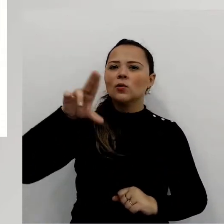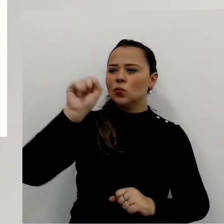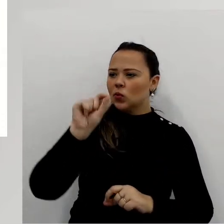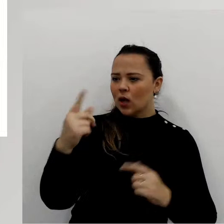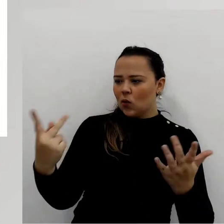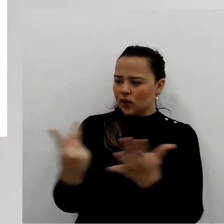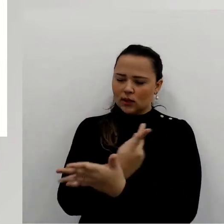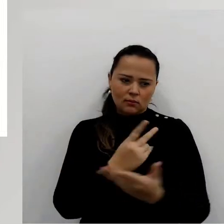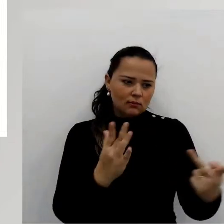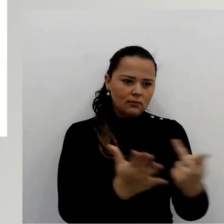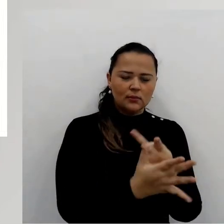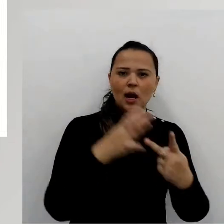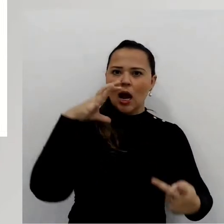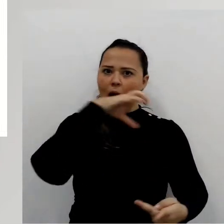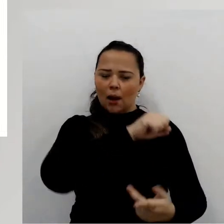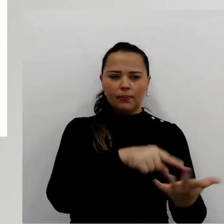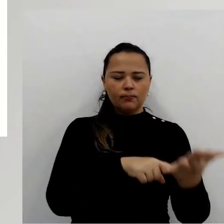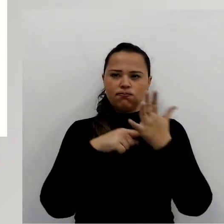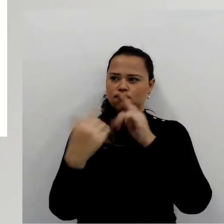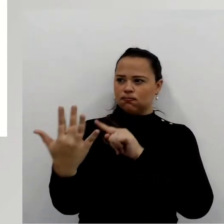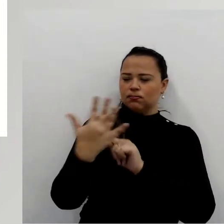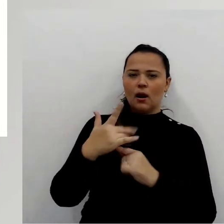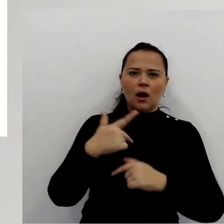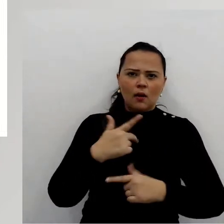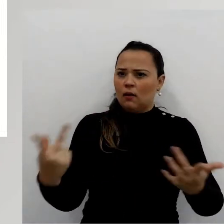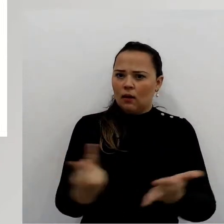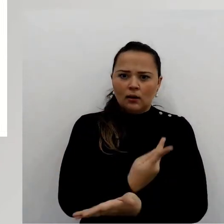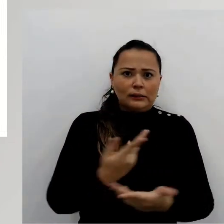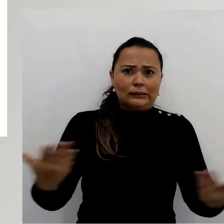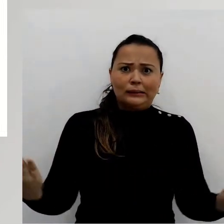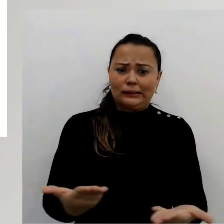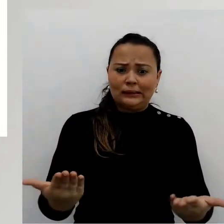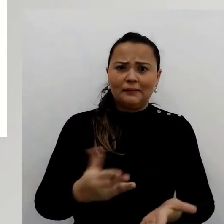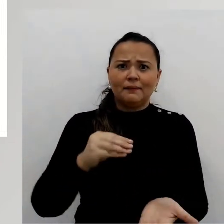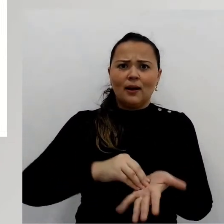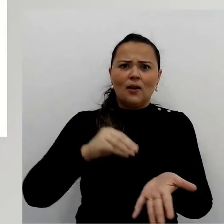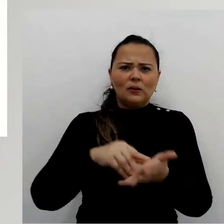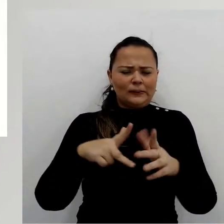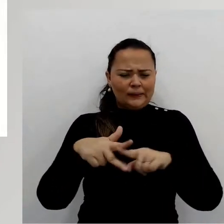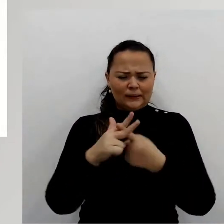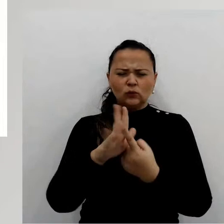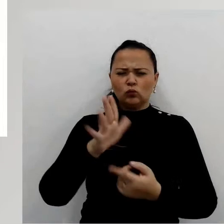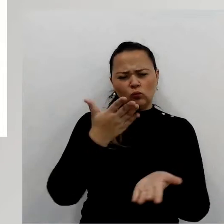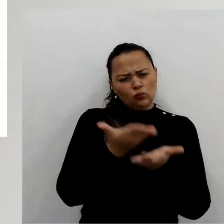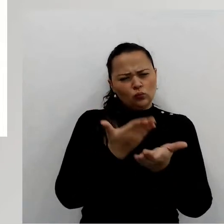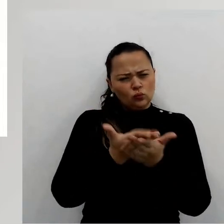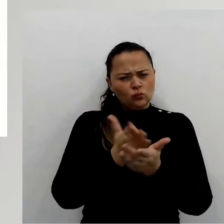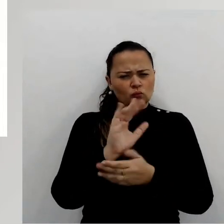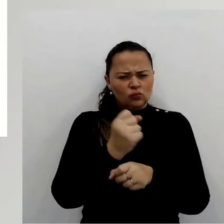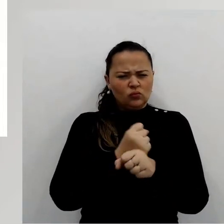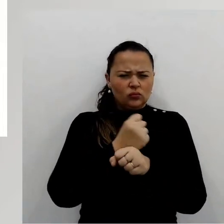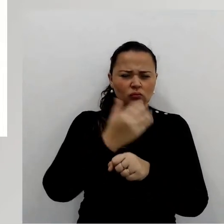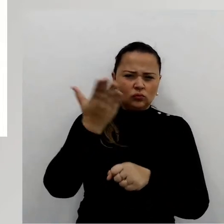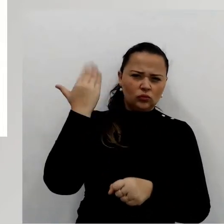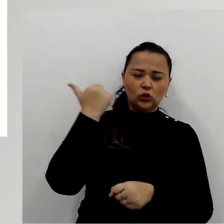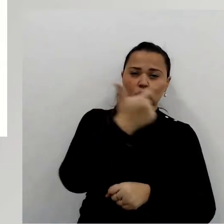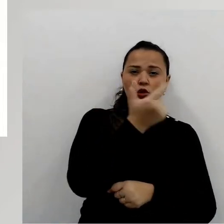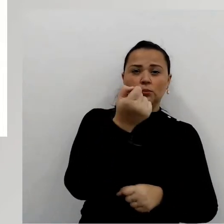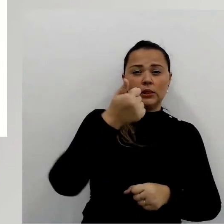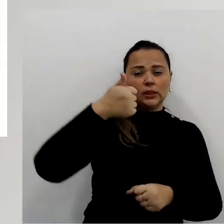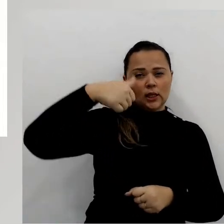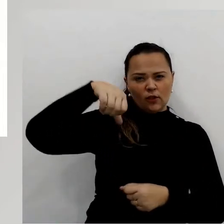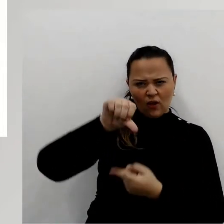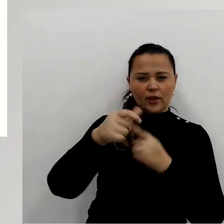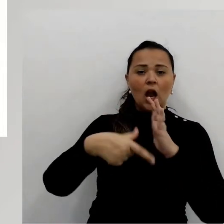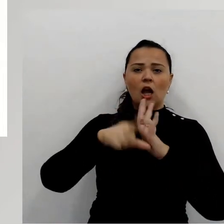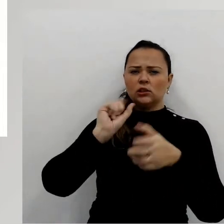there yet." This was a study that was done actually in 2019, right before the pandemic. It hasn't changed